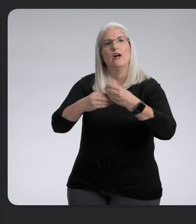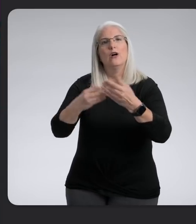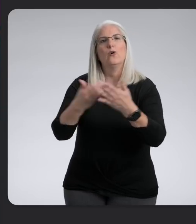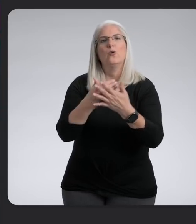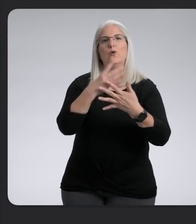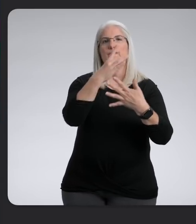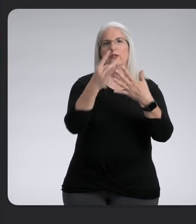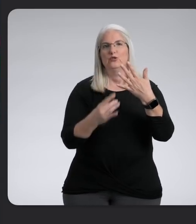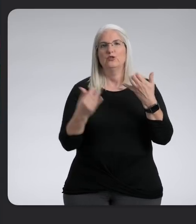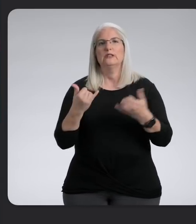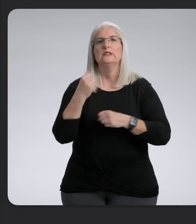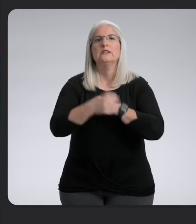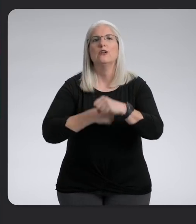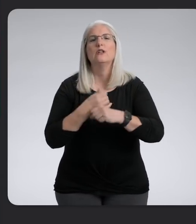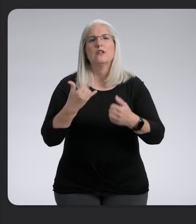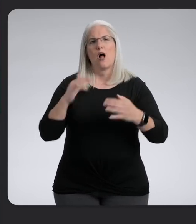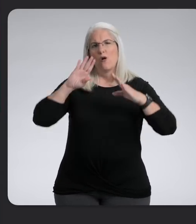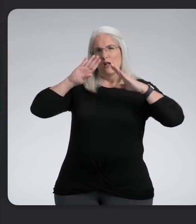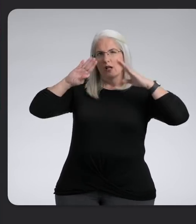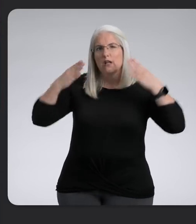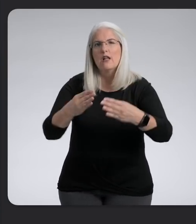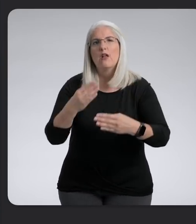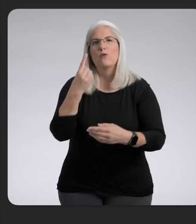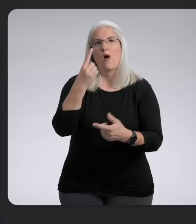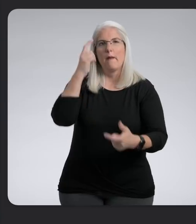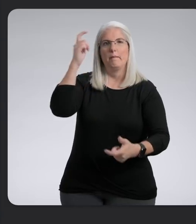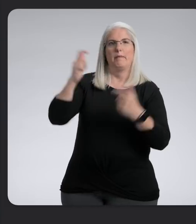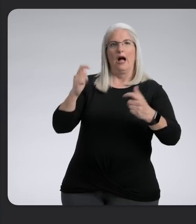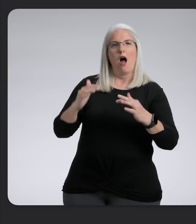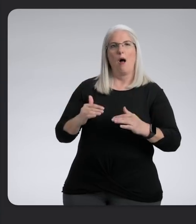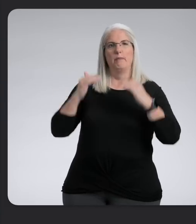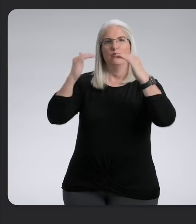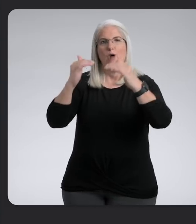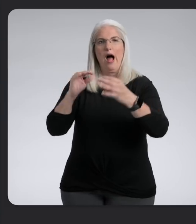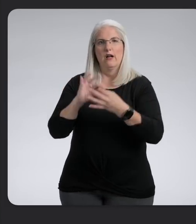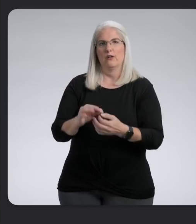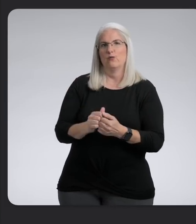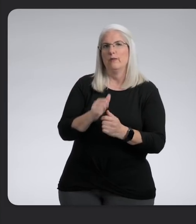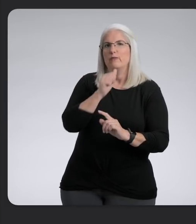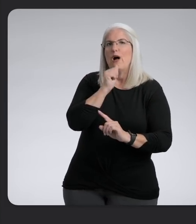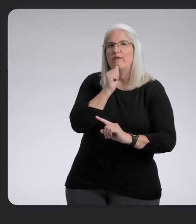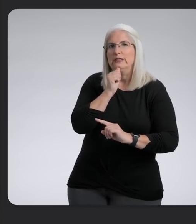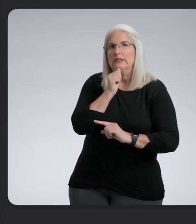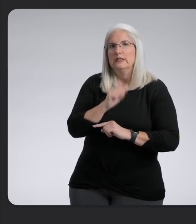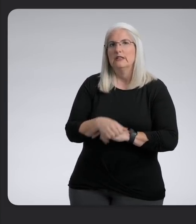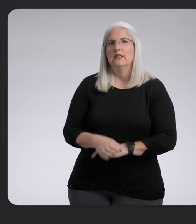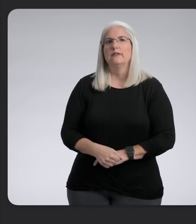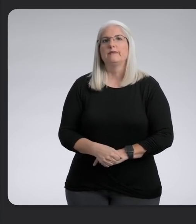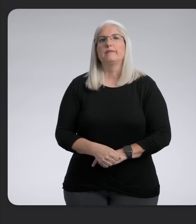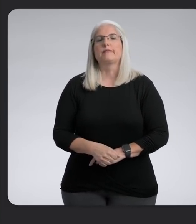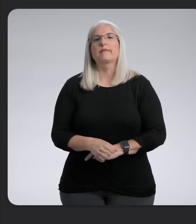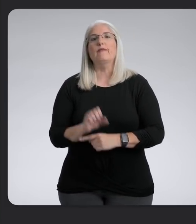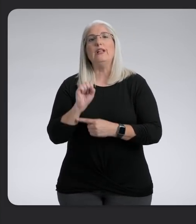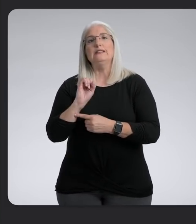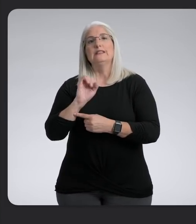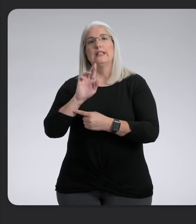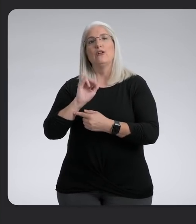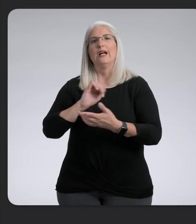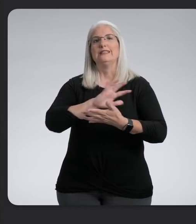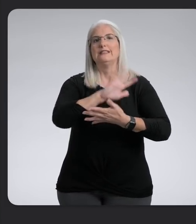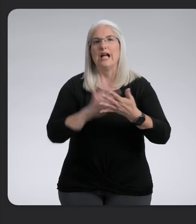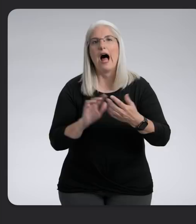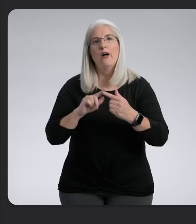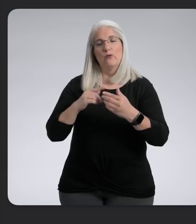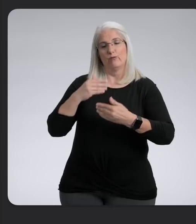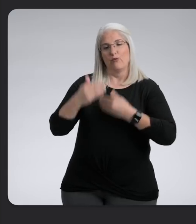we want to focus on a major update to privacy. Siri is designed to process as much data on device as possible, keeping your